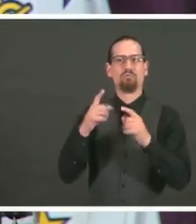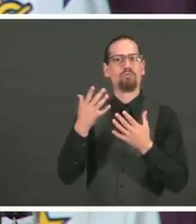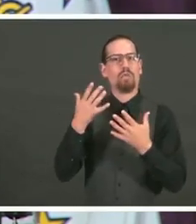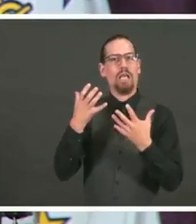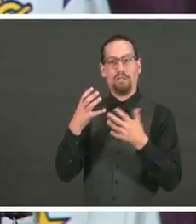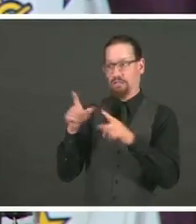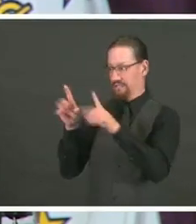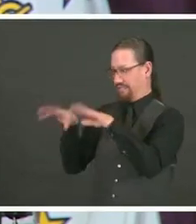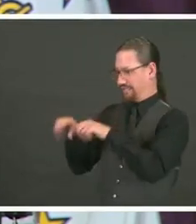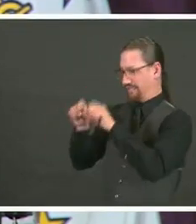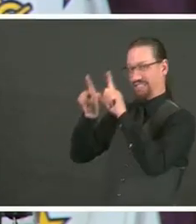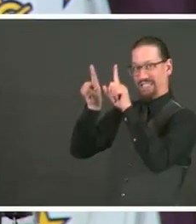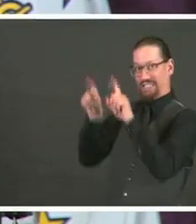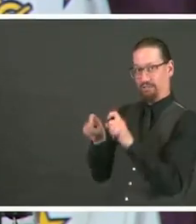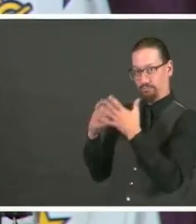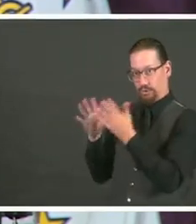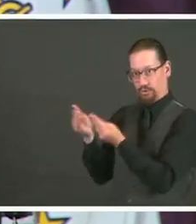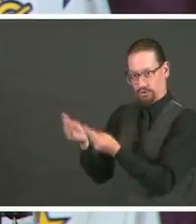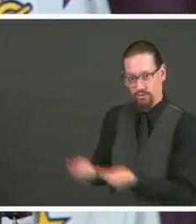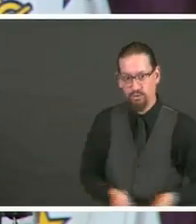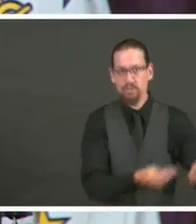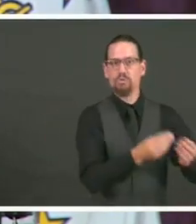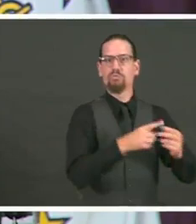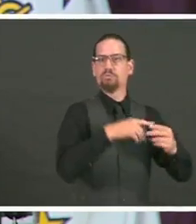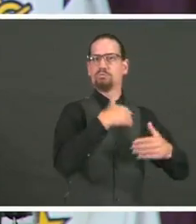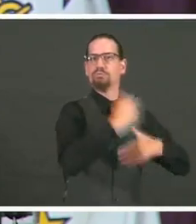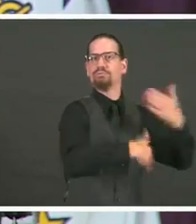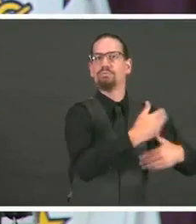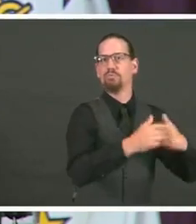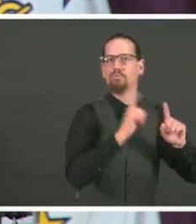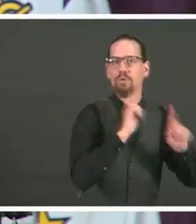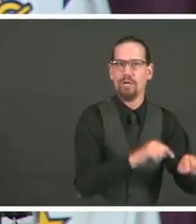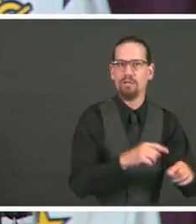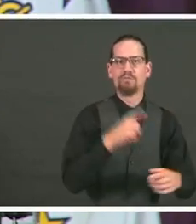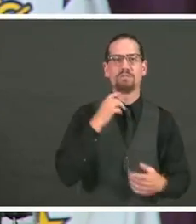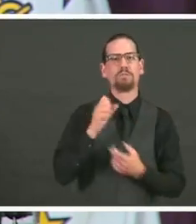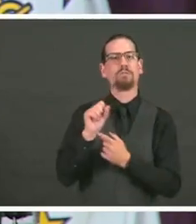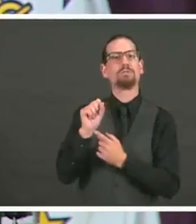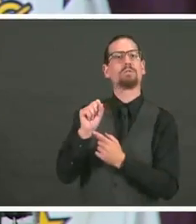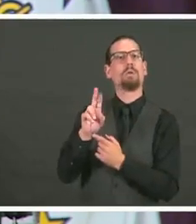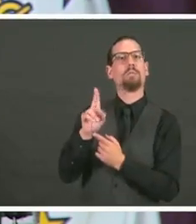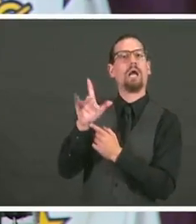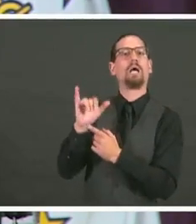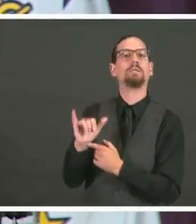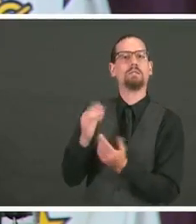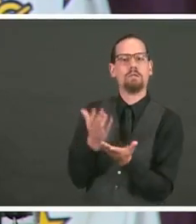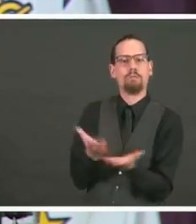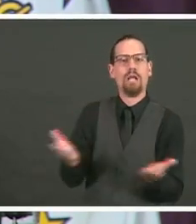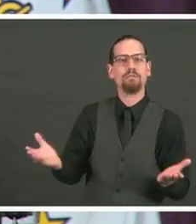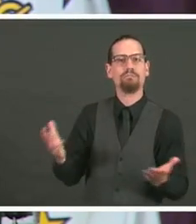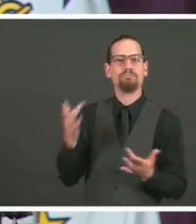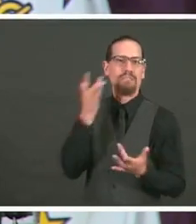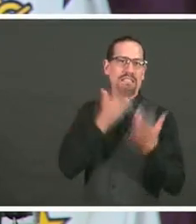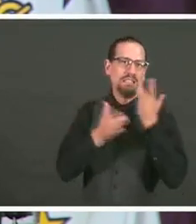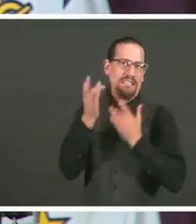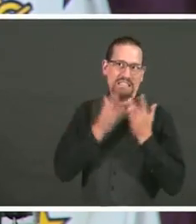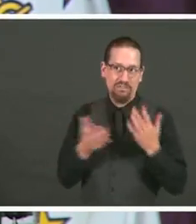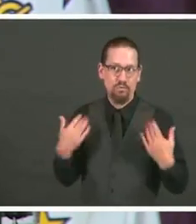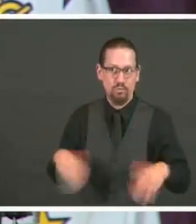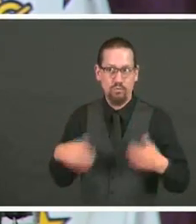supply. And the thing is, as states are testing more, commercial labs are overrun.